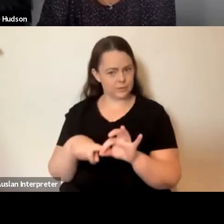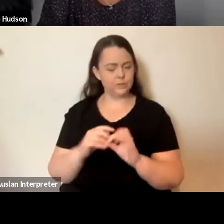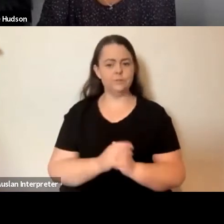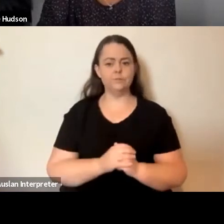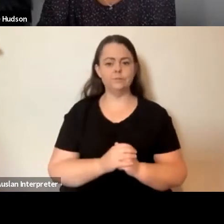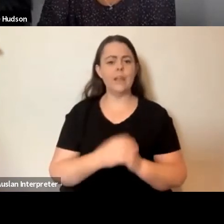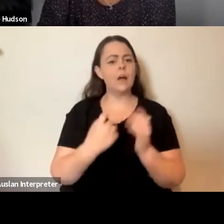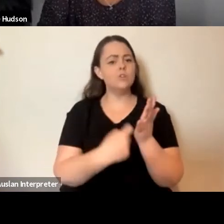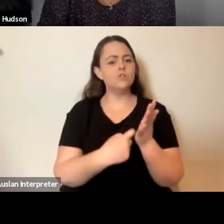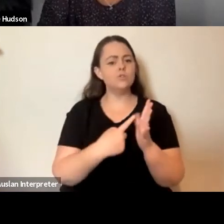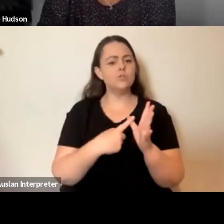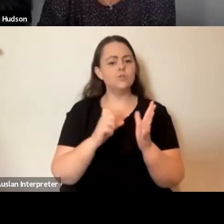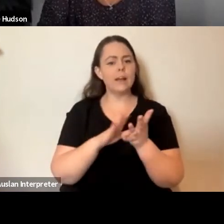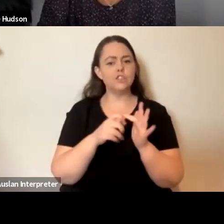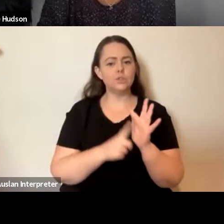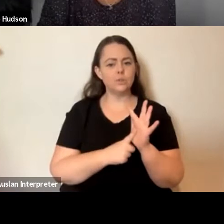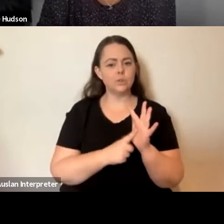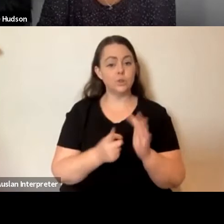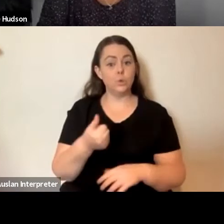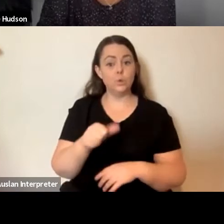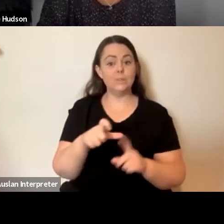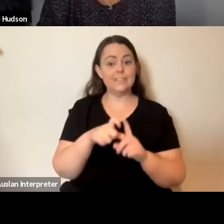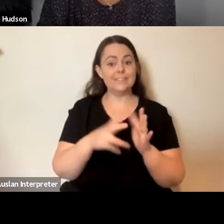use this really interesting device when you present. Like you